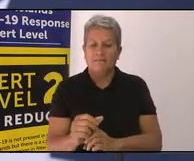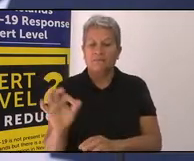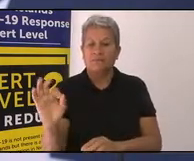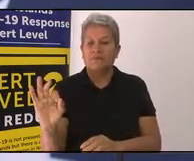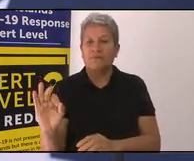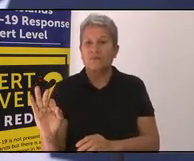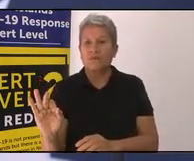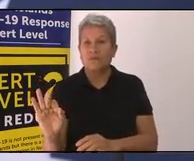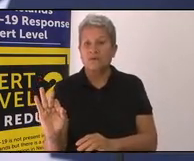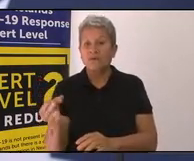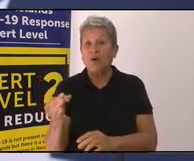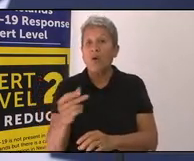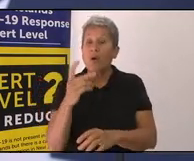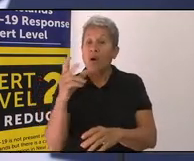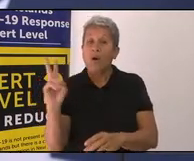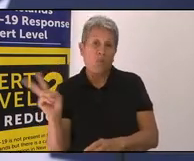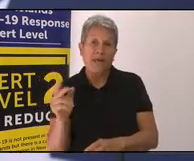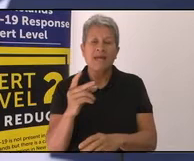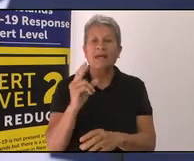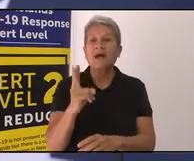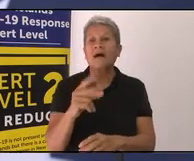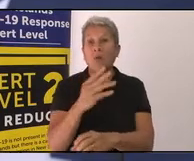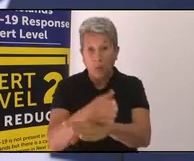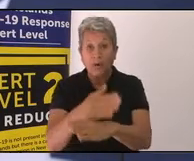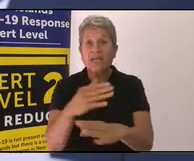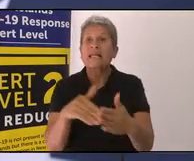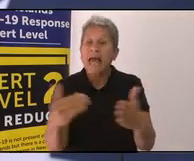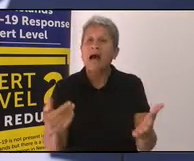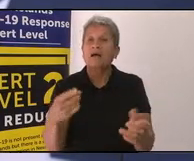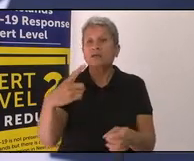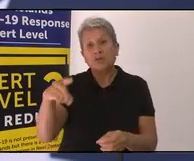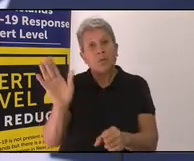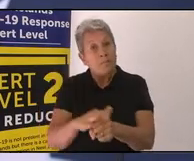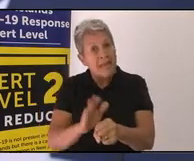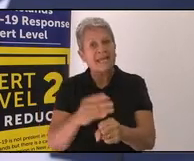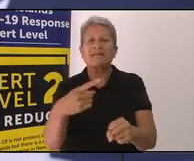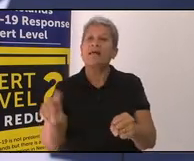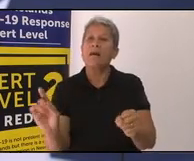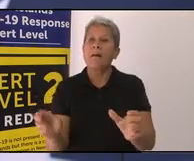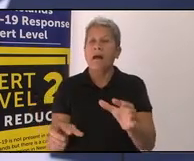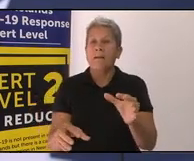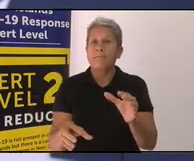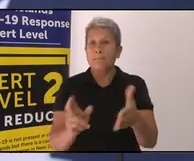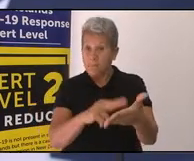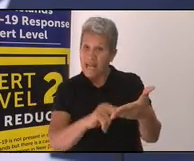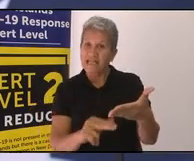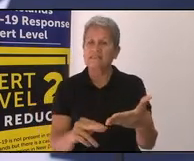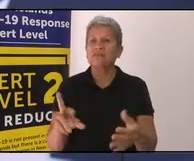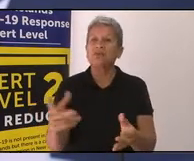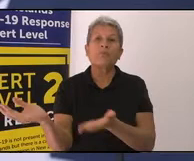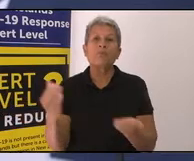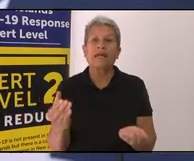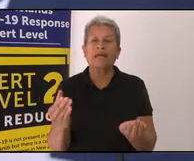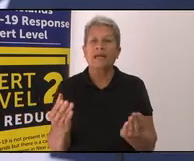here. So while we're working behind the scenes on managing the return of our people as soon as possible,